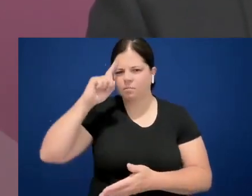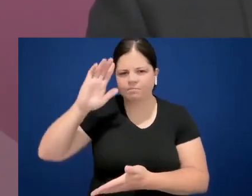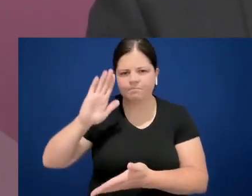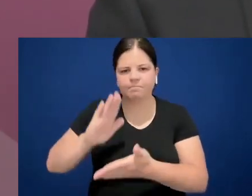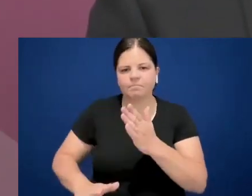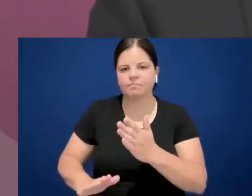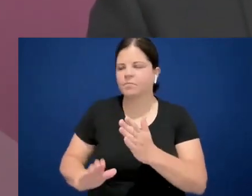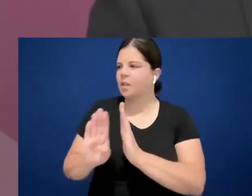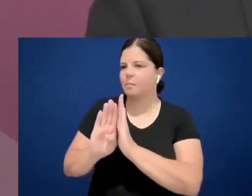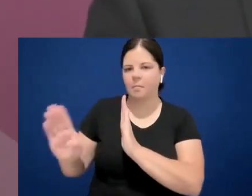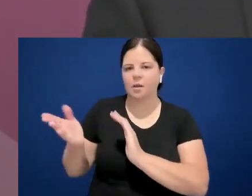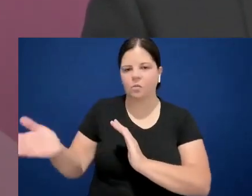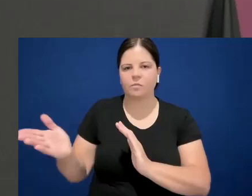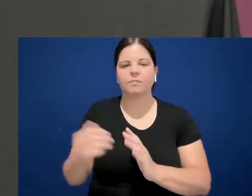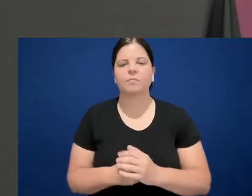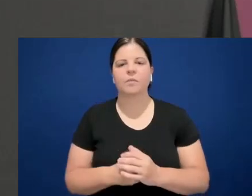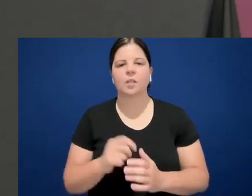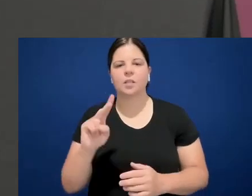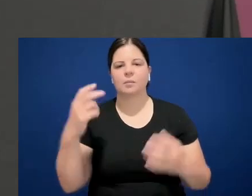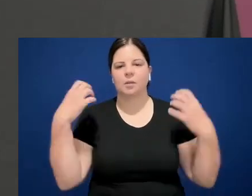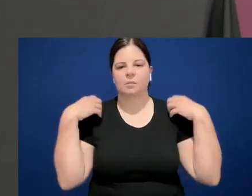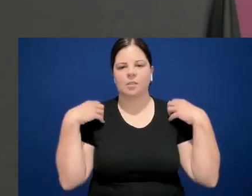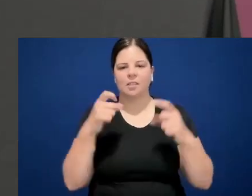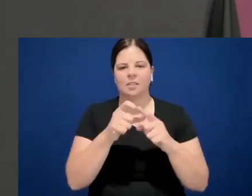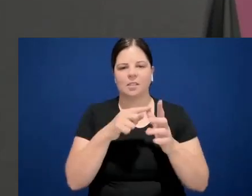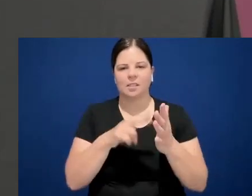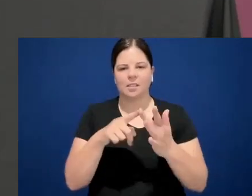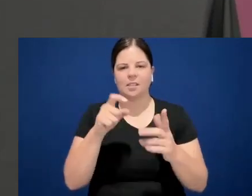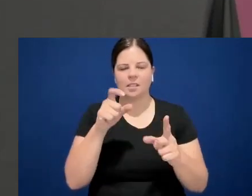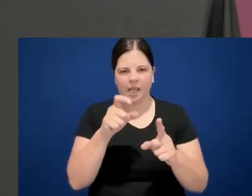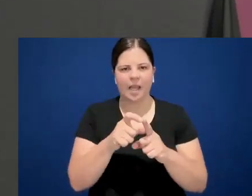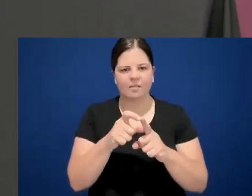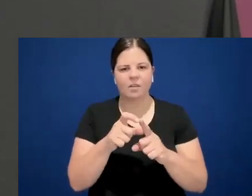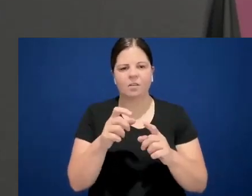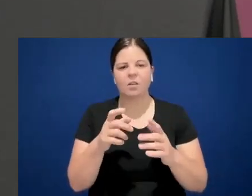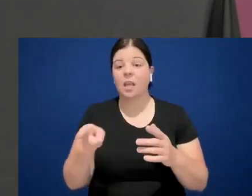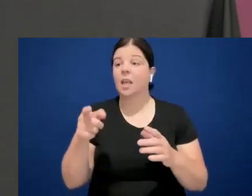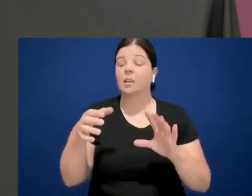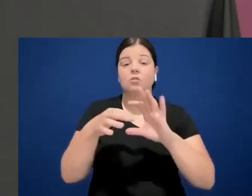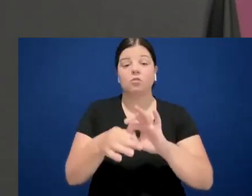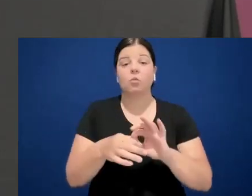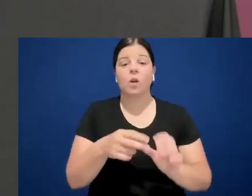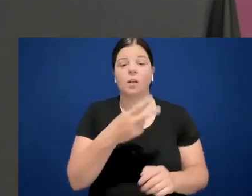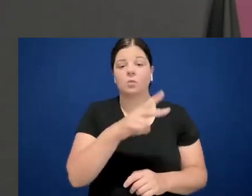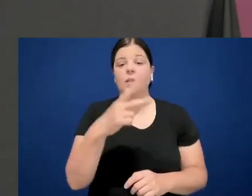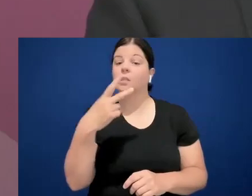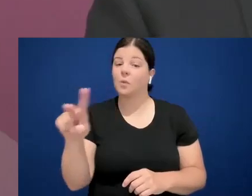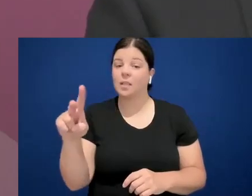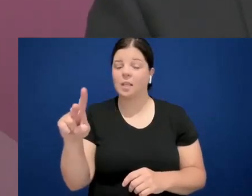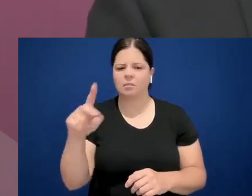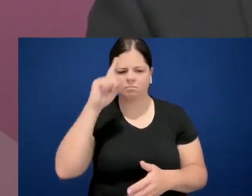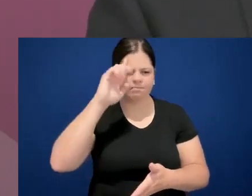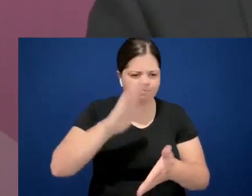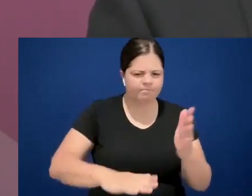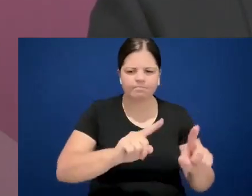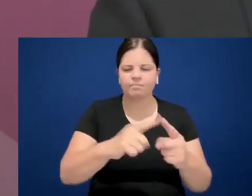panel. Deputy Commissioner David Wolfe joined IBAC in 2020, bringing a broad range of skills, expertise and